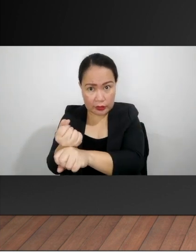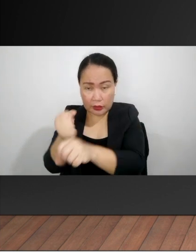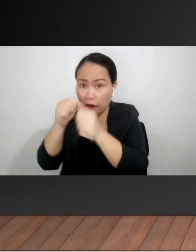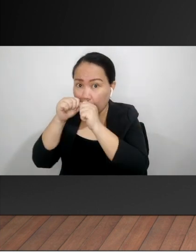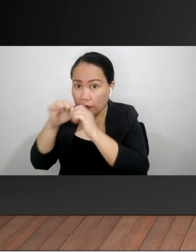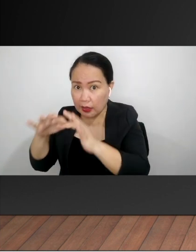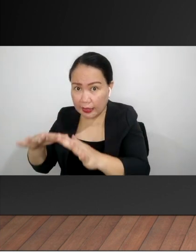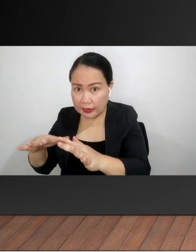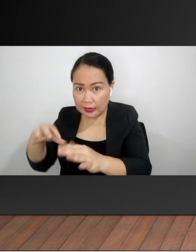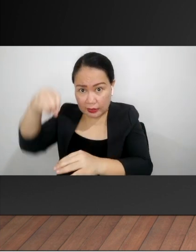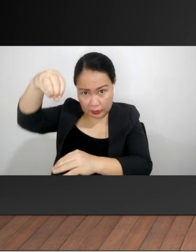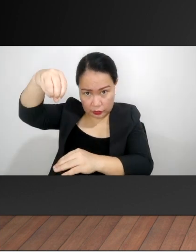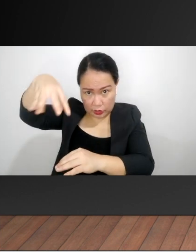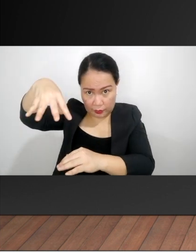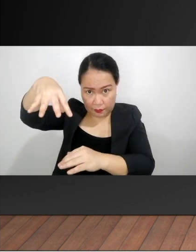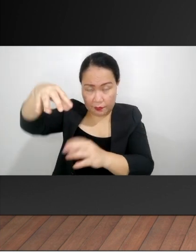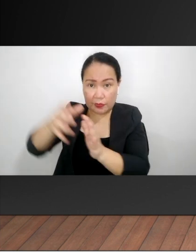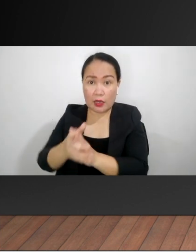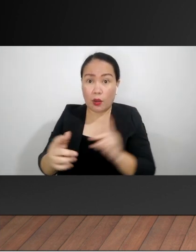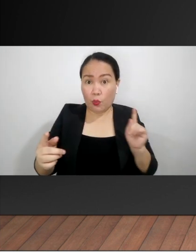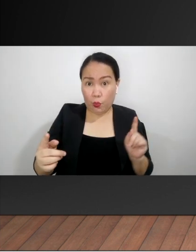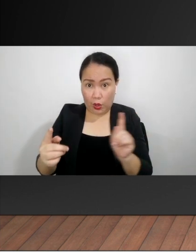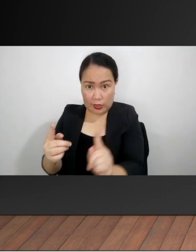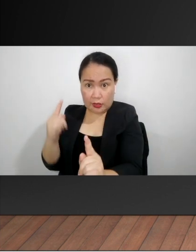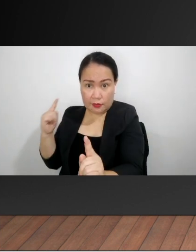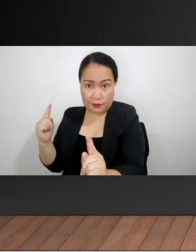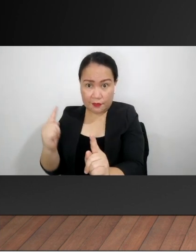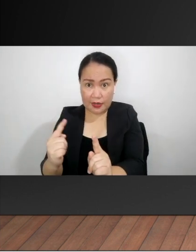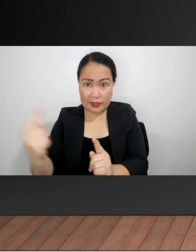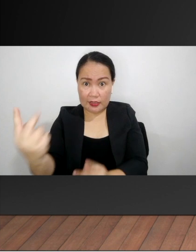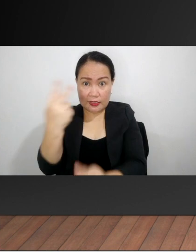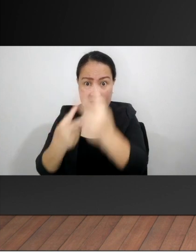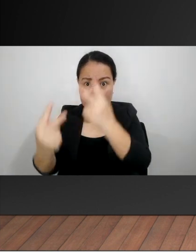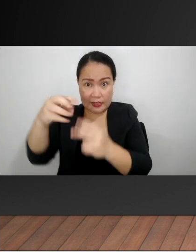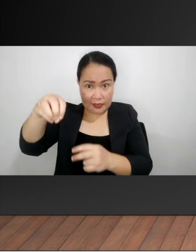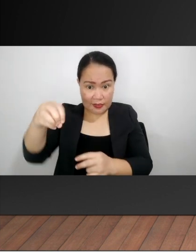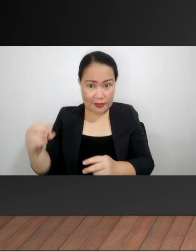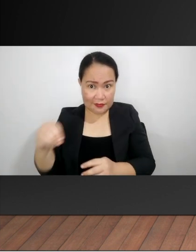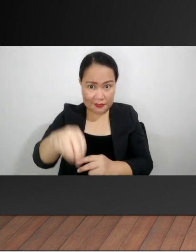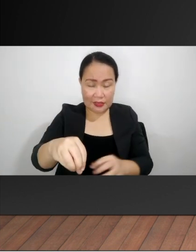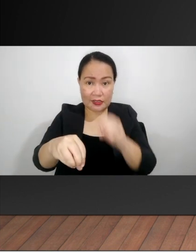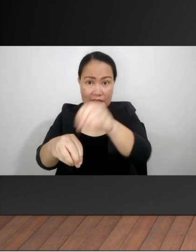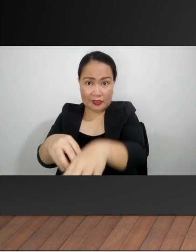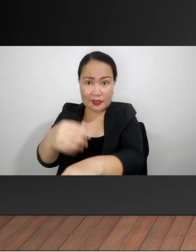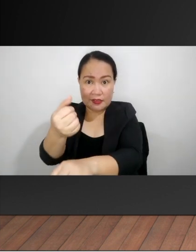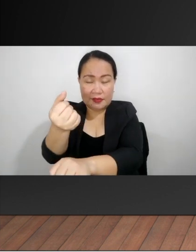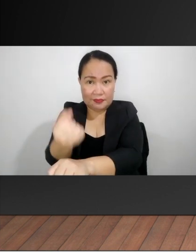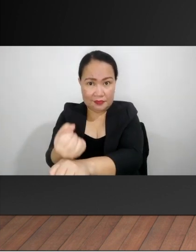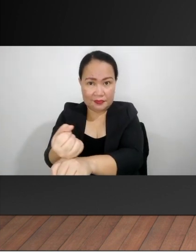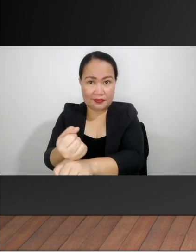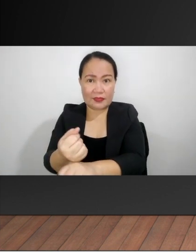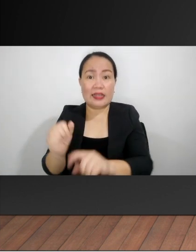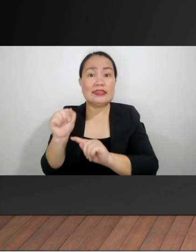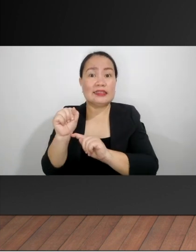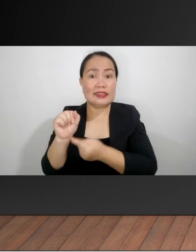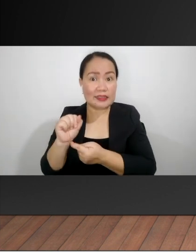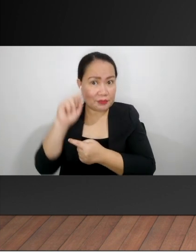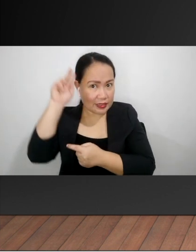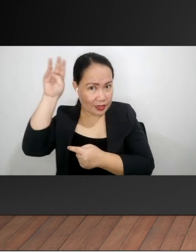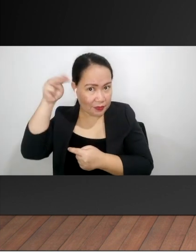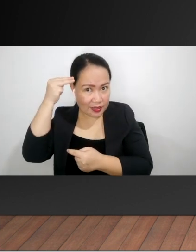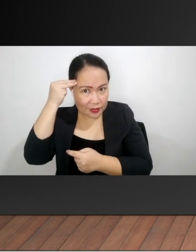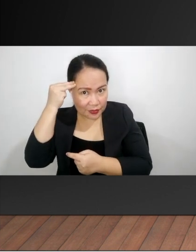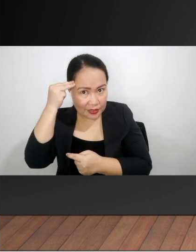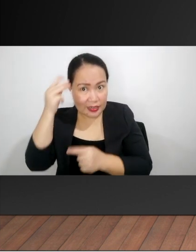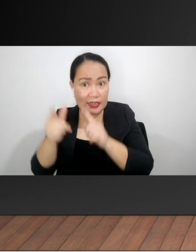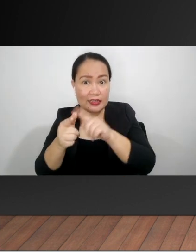blessed and dropped, one by one the guests placed a spontaneous mixture. The mayor started it until